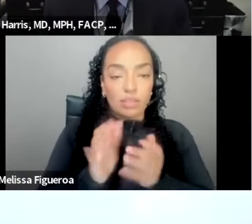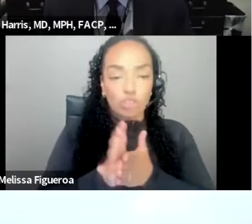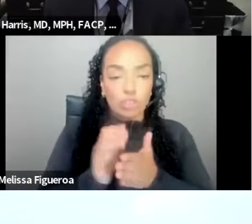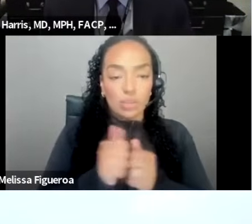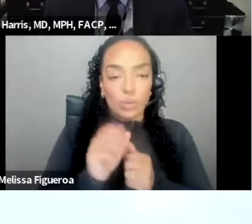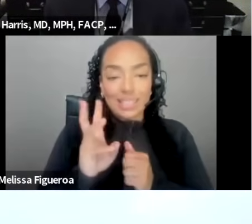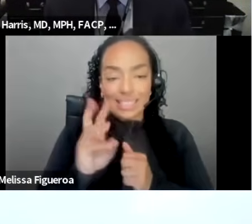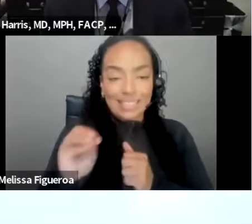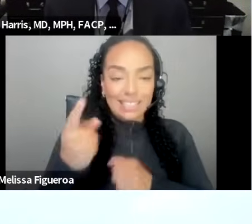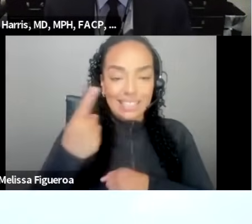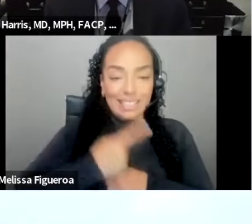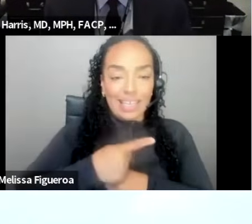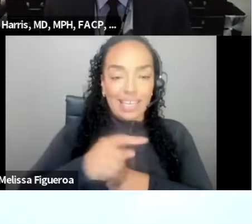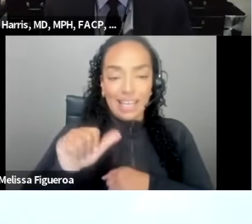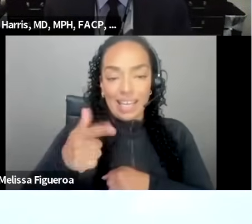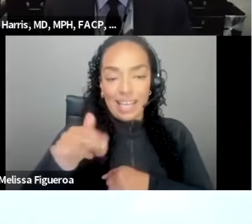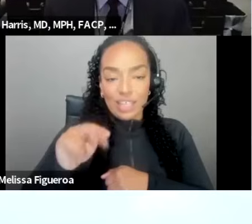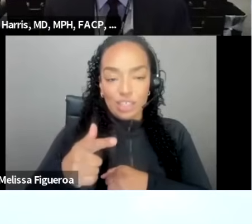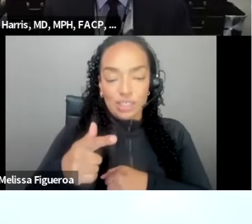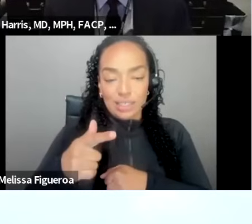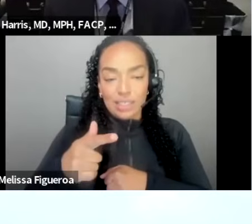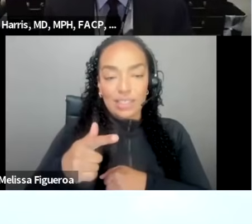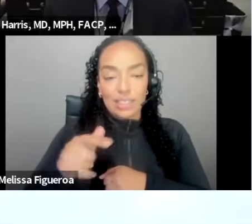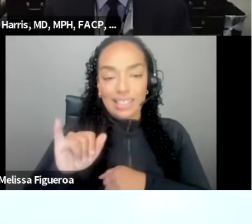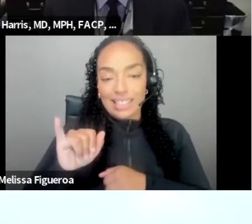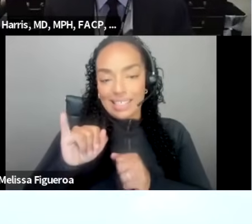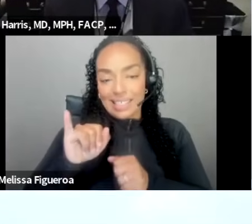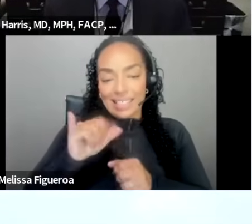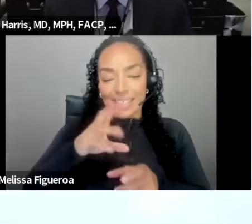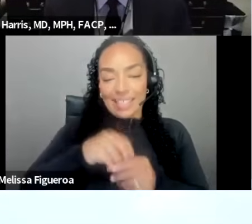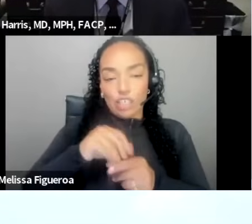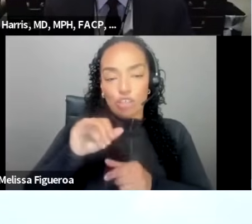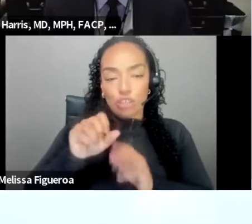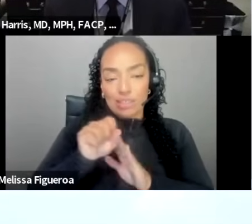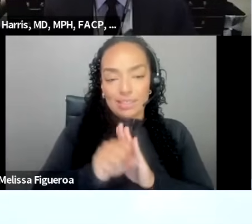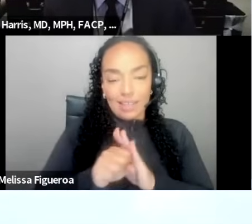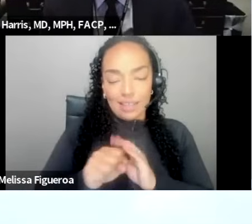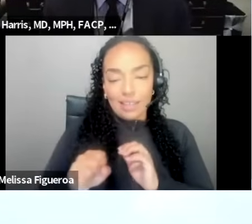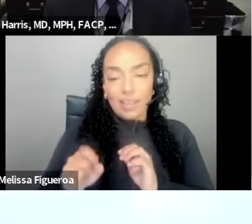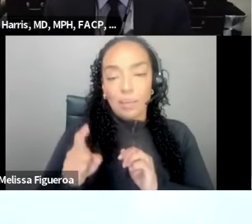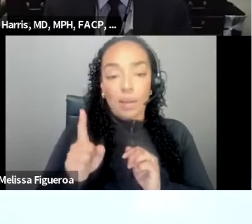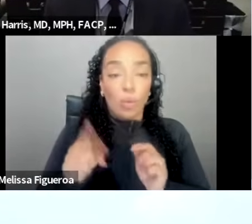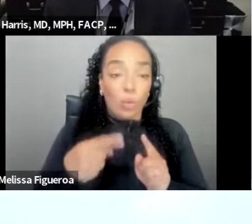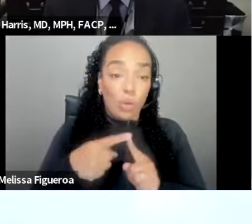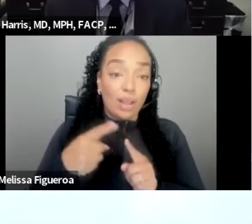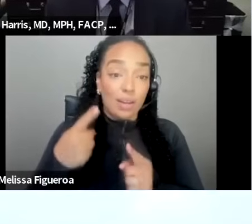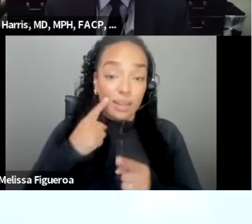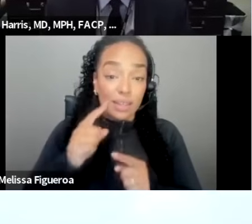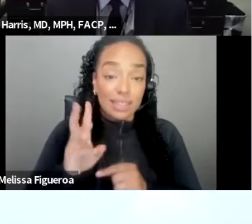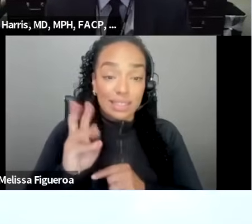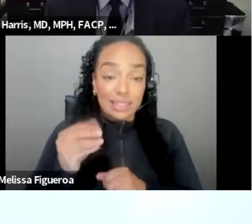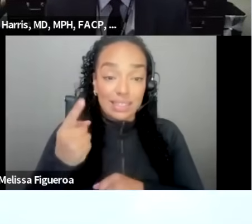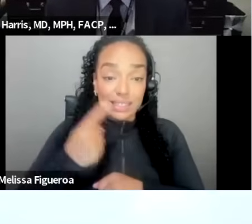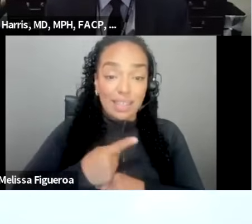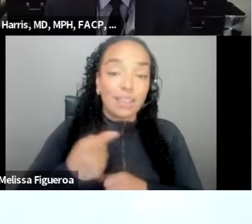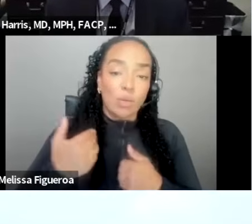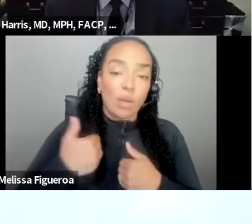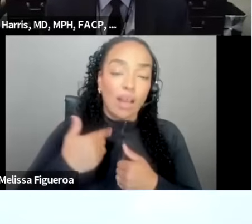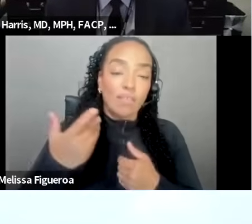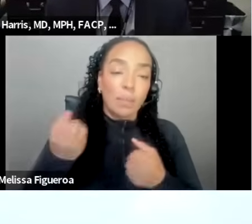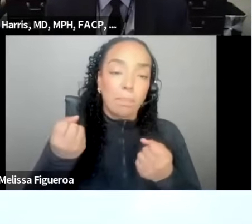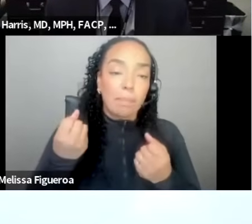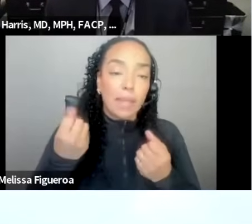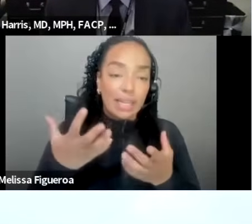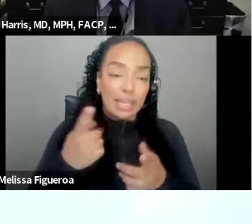in interstate commerce. And so we're looking at that. By the time you get out to 60 days, there are a number of factors that need to